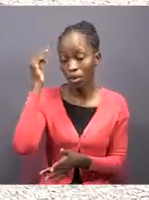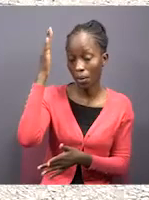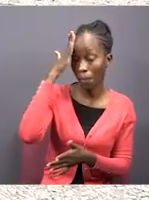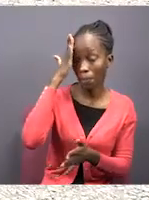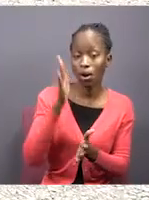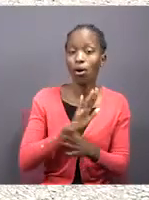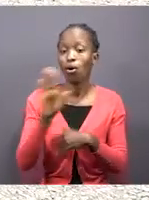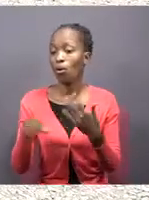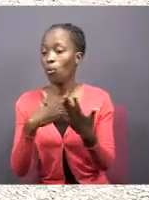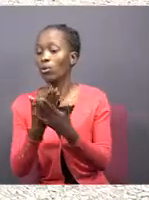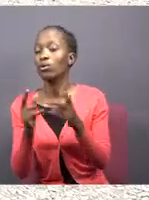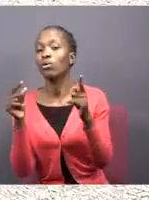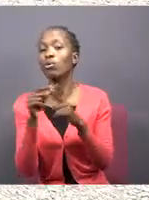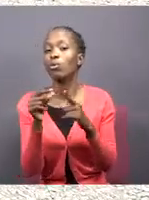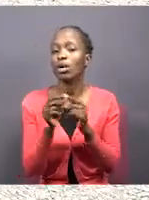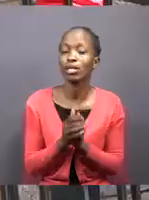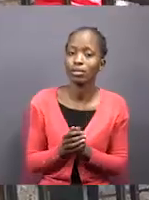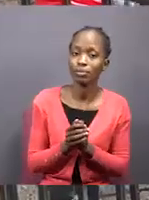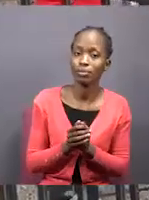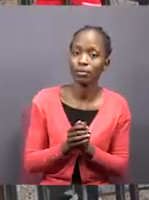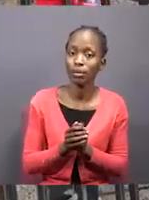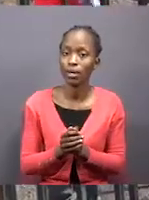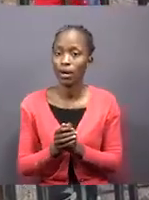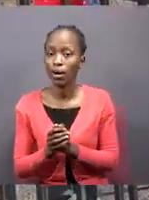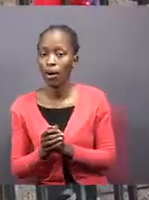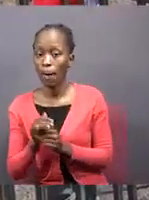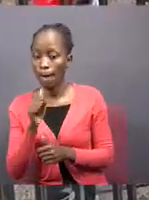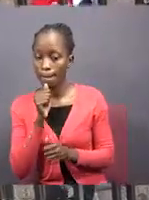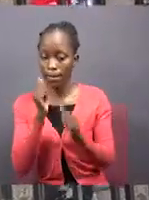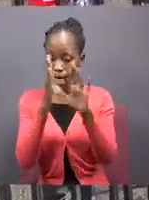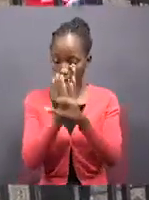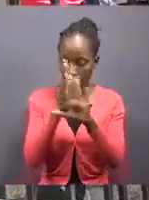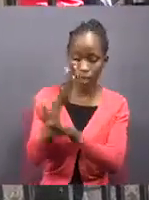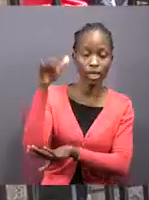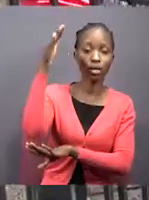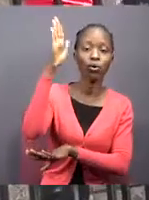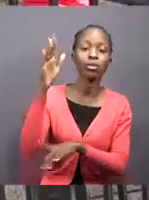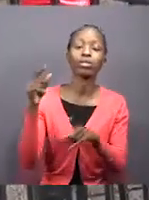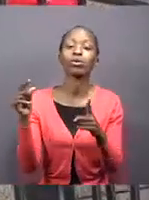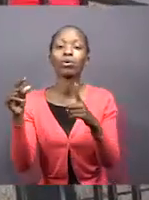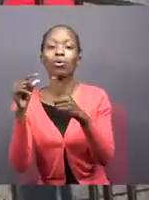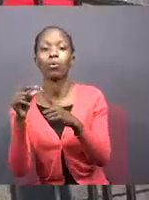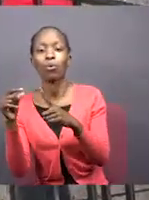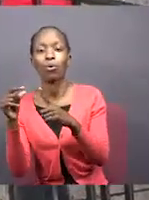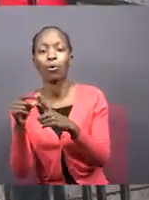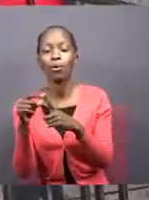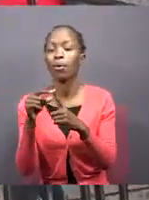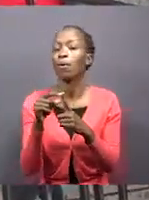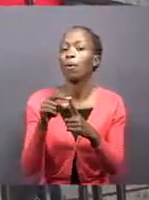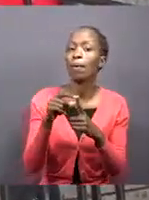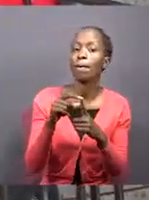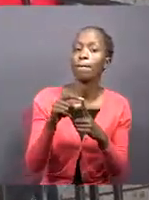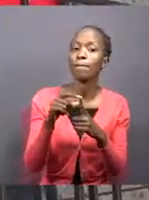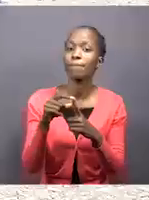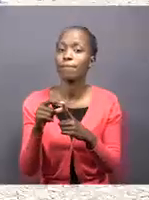every word. I'm hiding God's word way down in